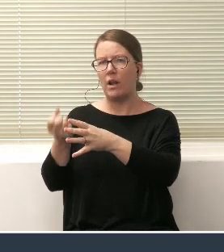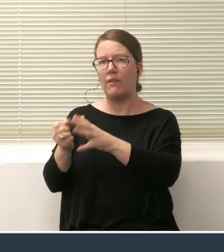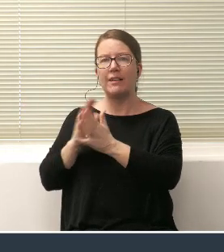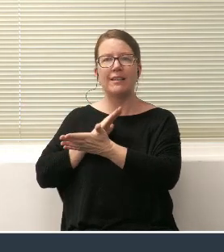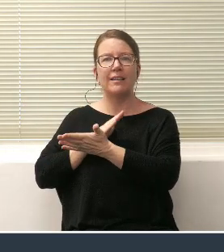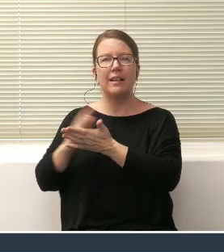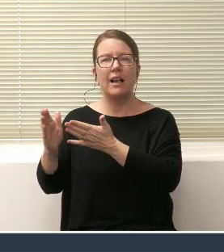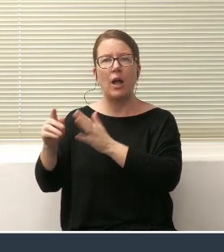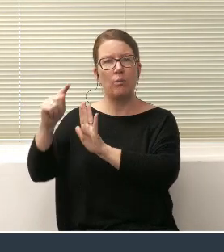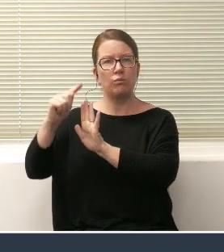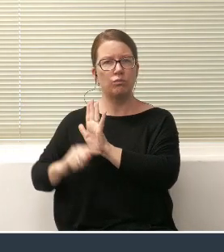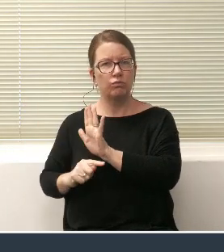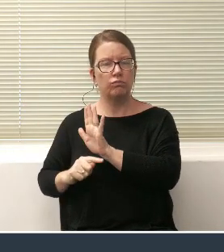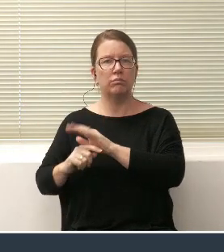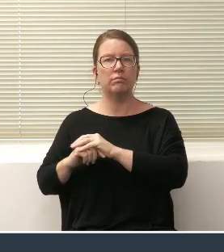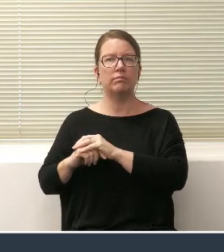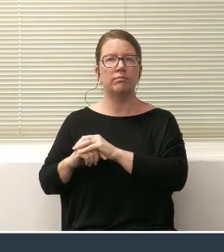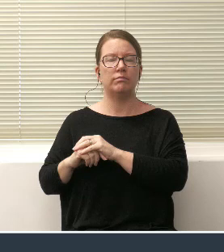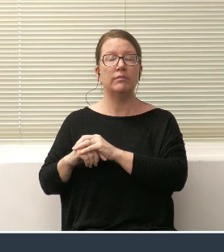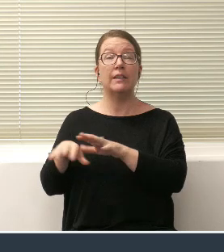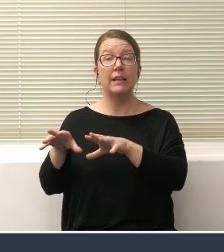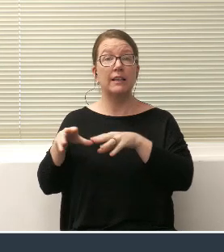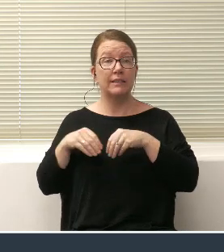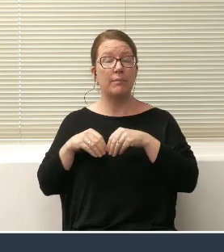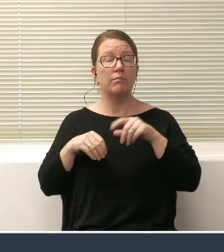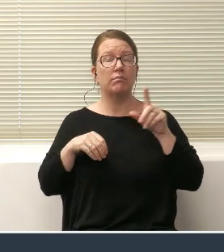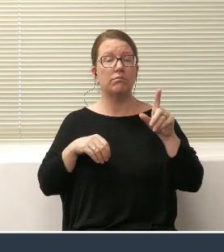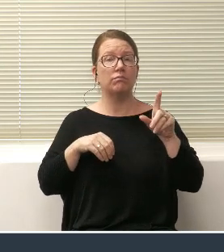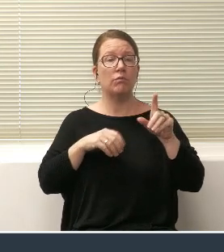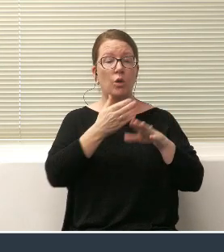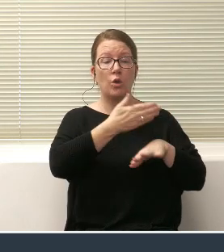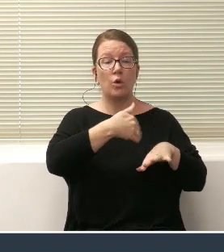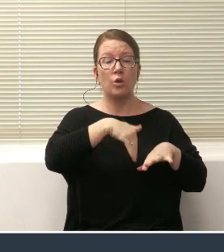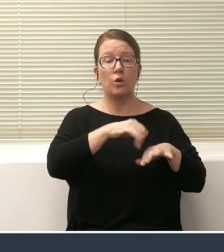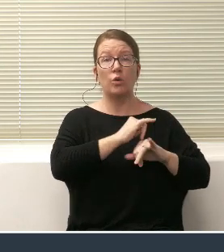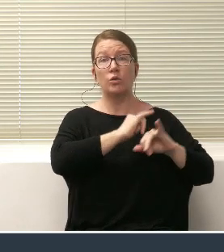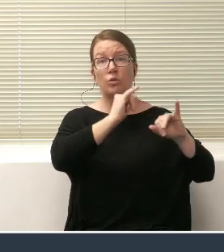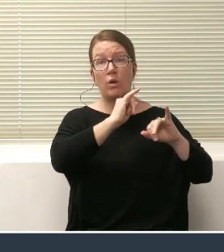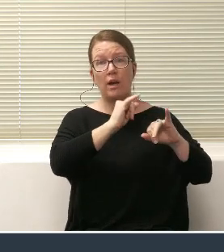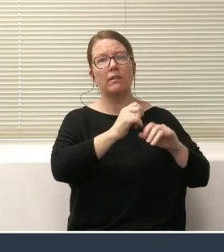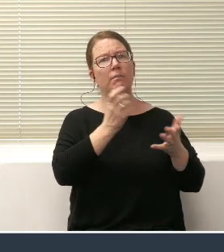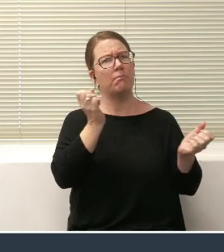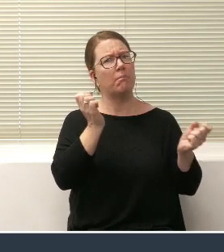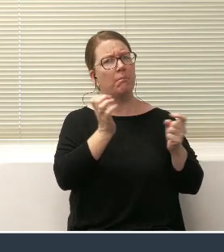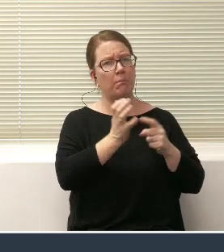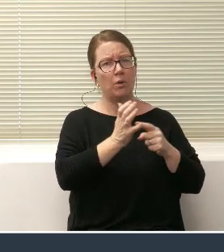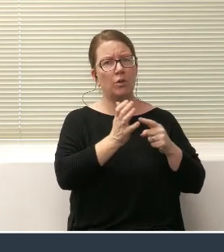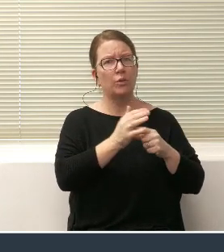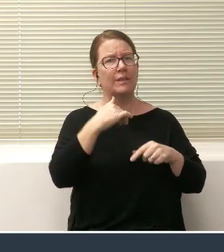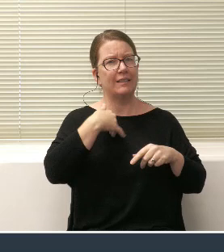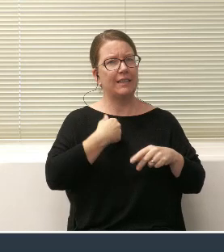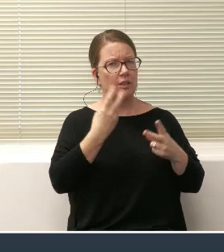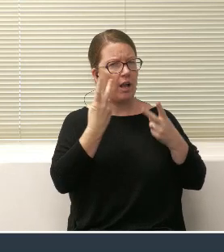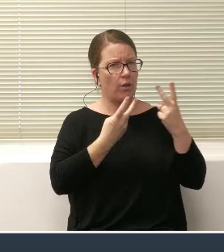criteria. I do accept the coastal hazard is a significant issue that we need to address, and that adds to our resilience